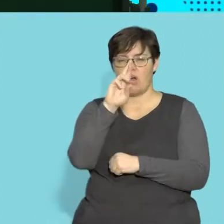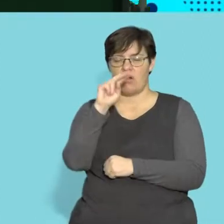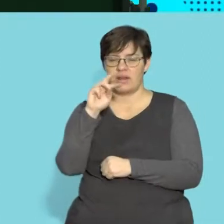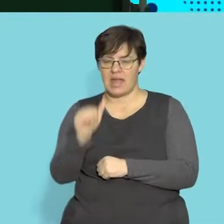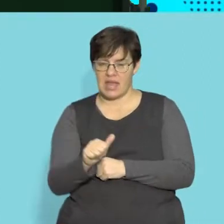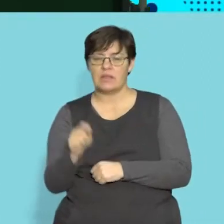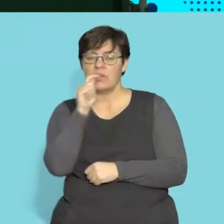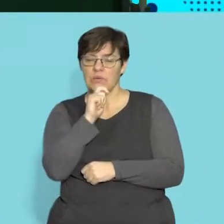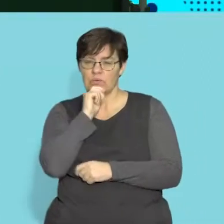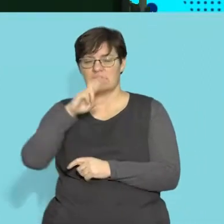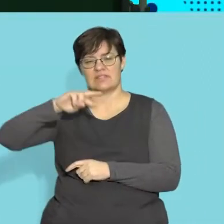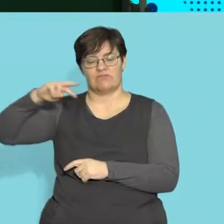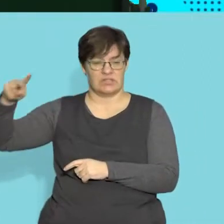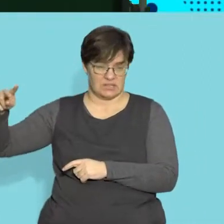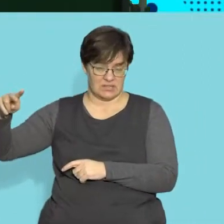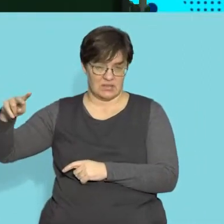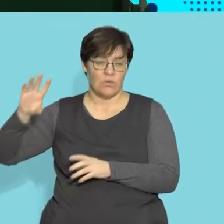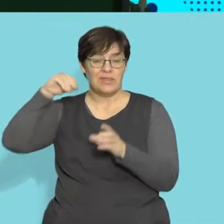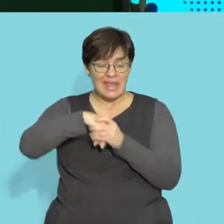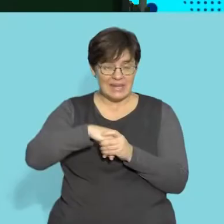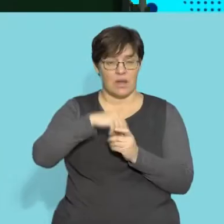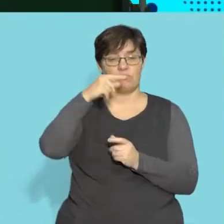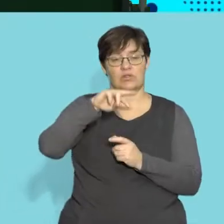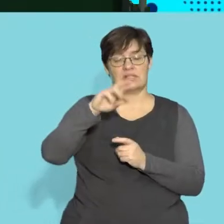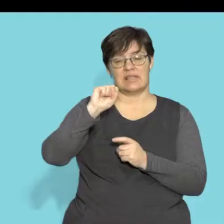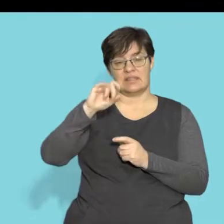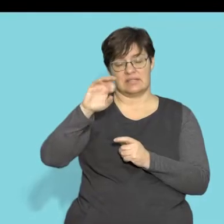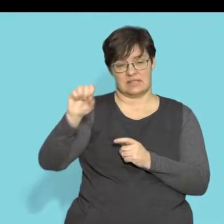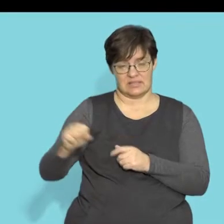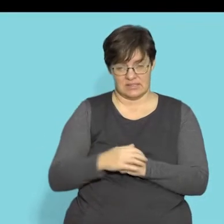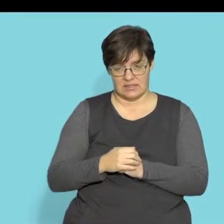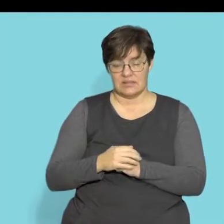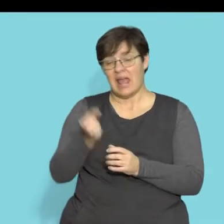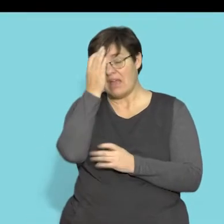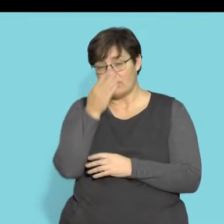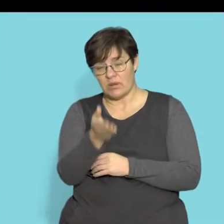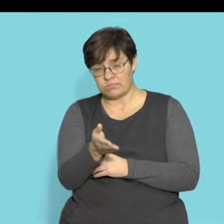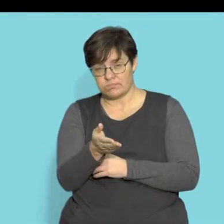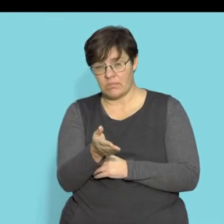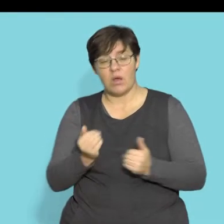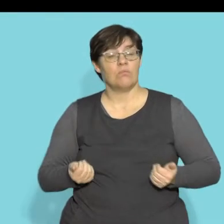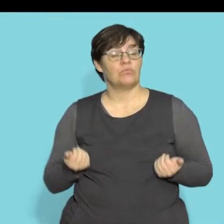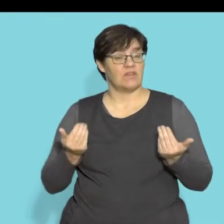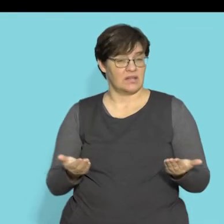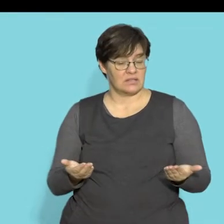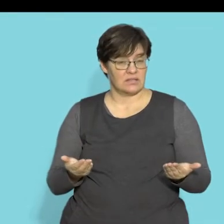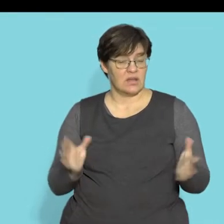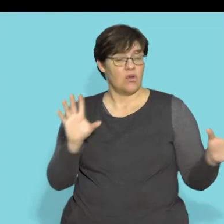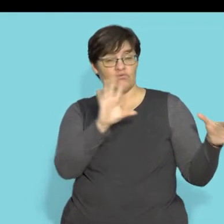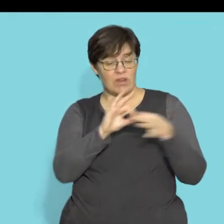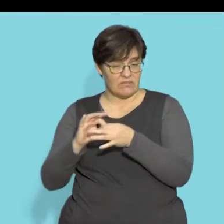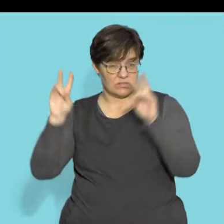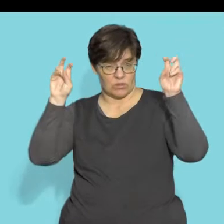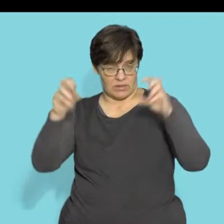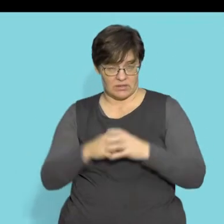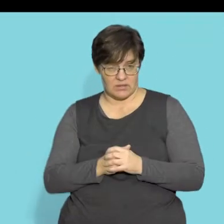RNA, and the use of those different types of RNA in protein synthesis. So has the information that you provided relevant